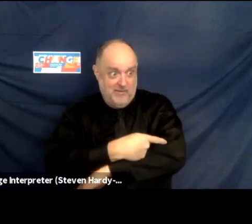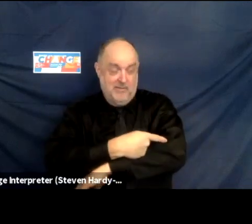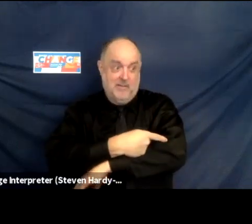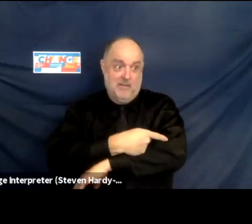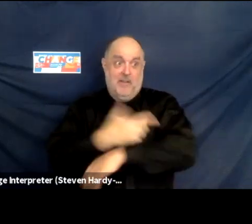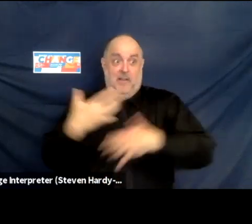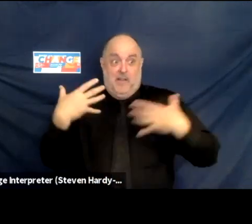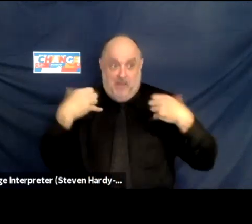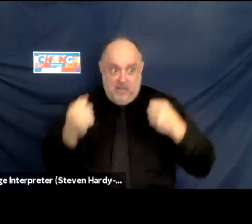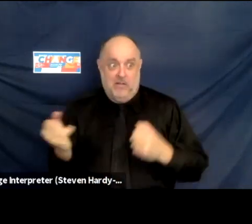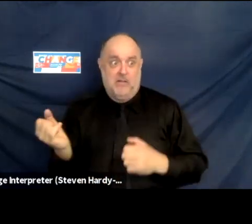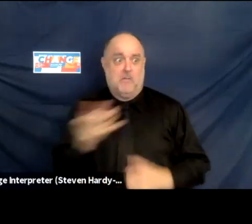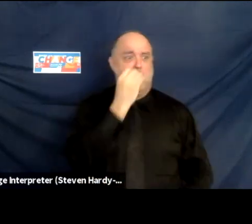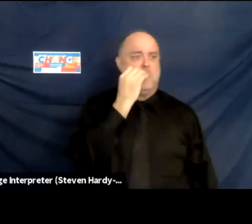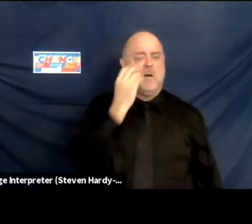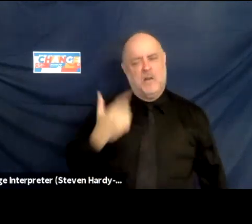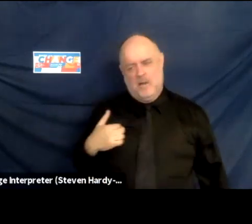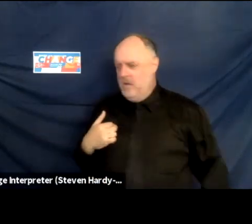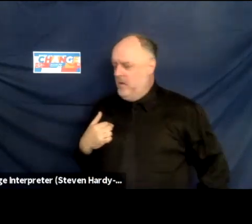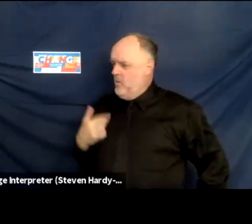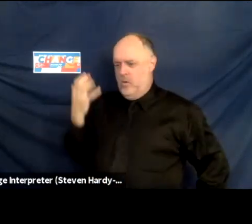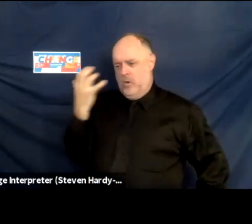home. And 2 or 3 years later,